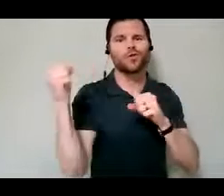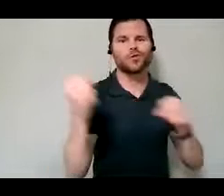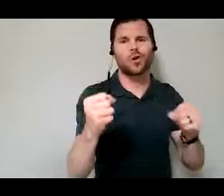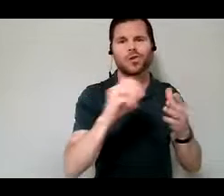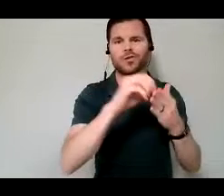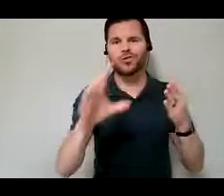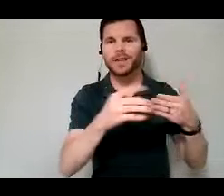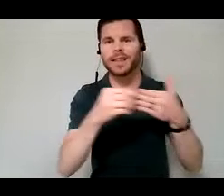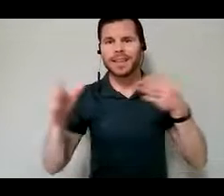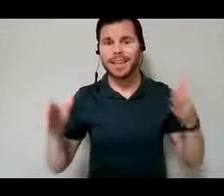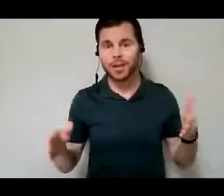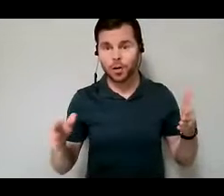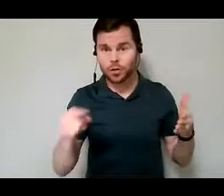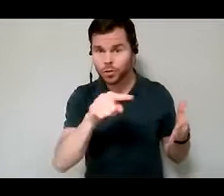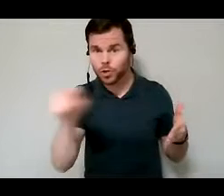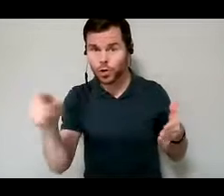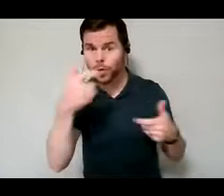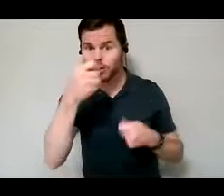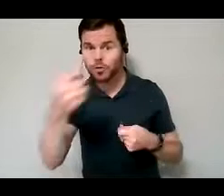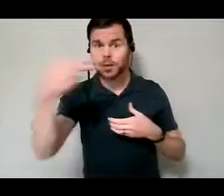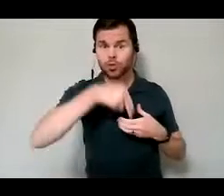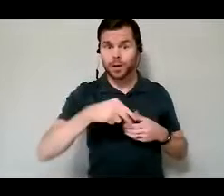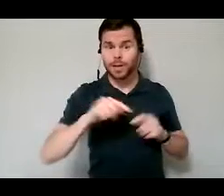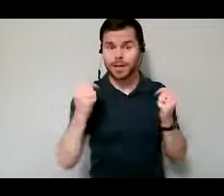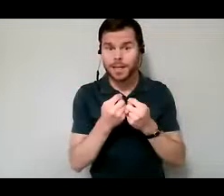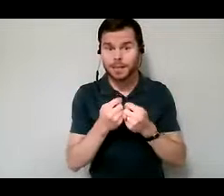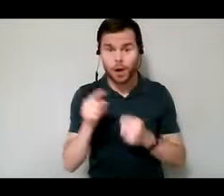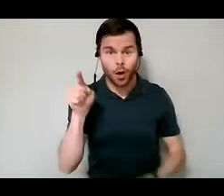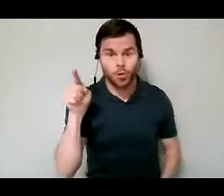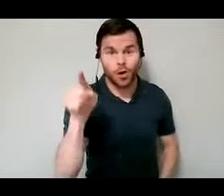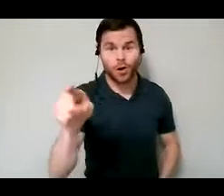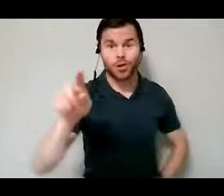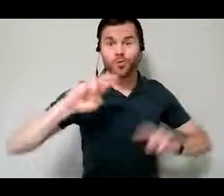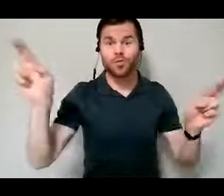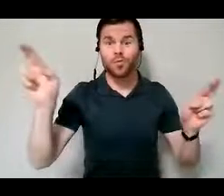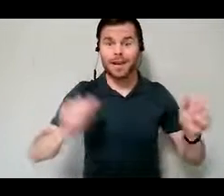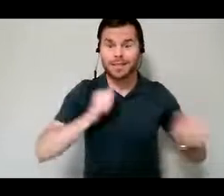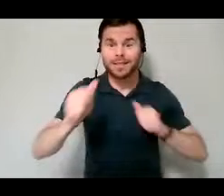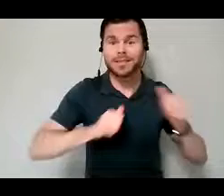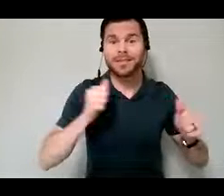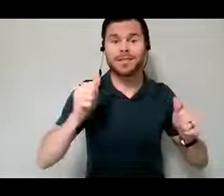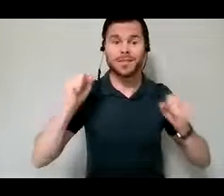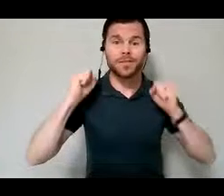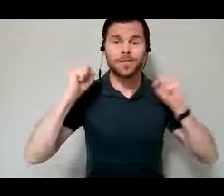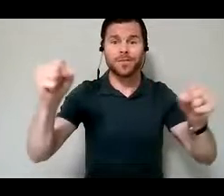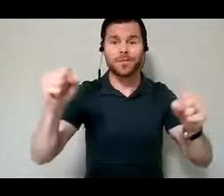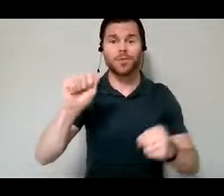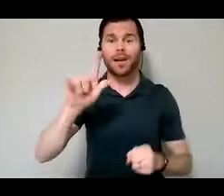who are interested in joining our team. Are you ready to take a step forward into Ally Action?